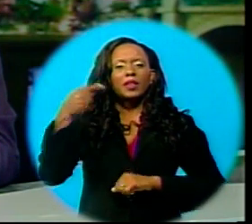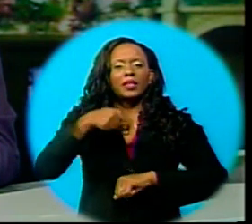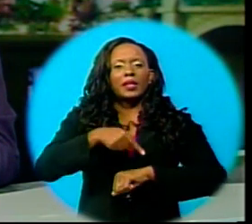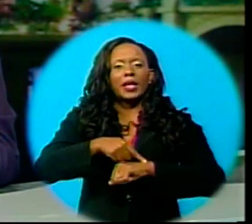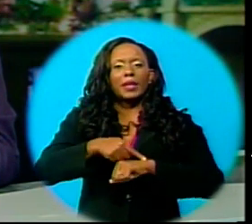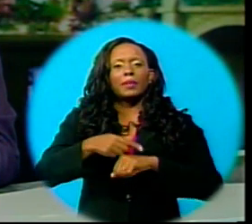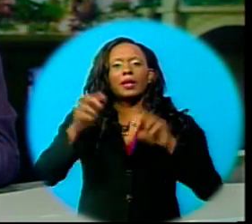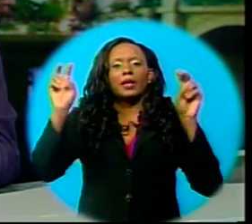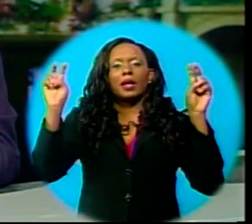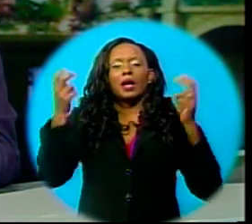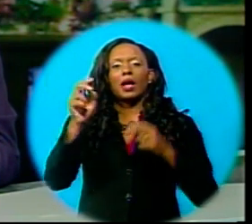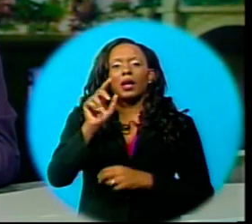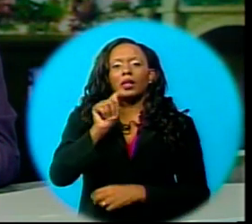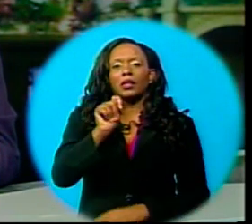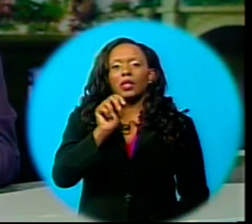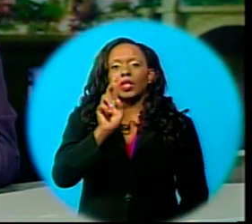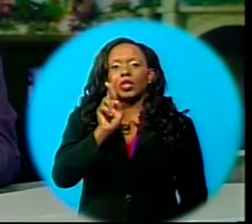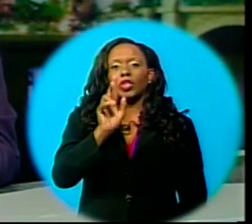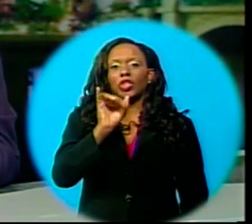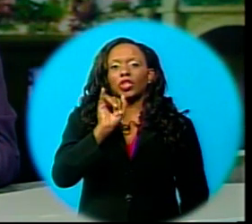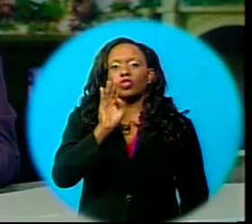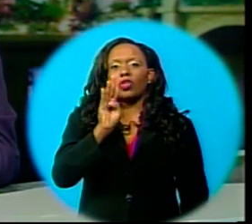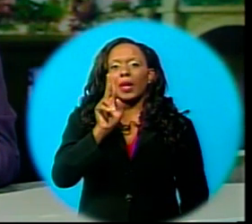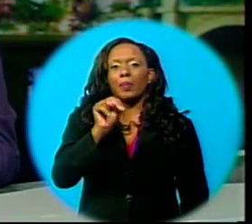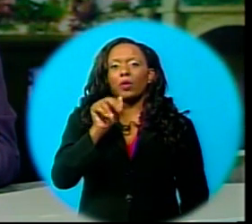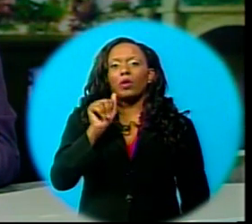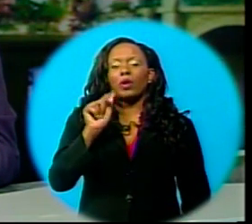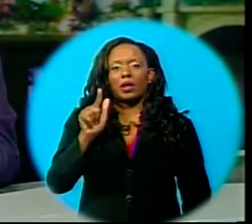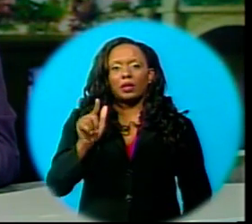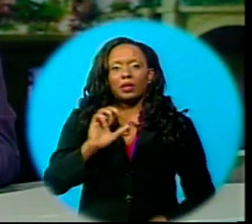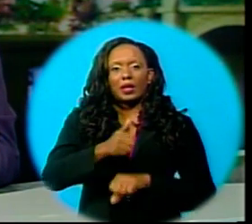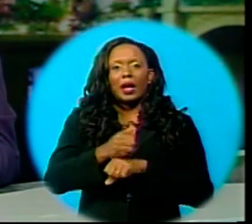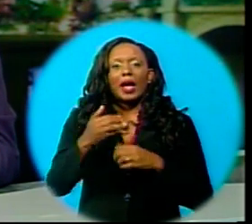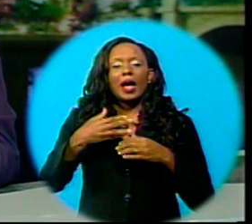by the tribunal and saw damages awarded in the sum of